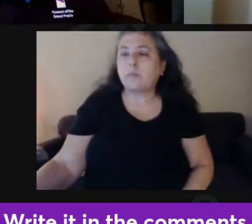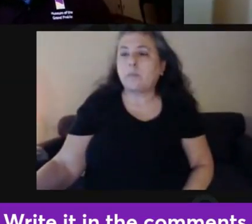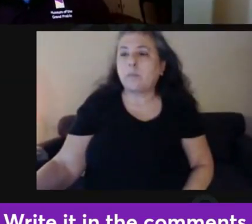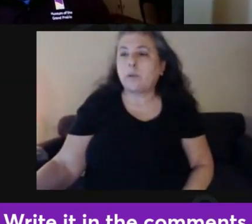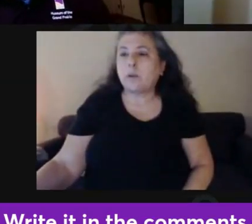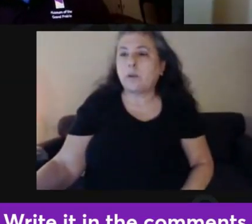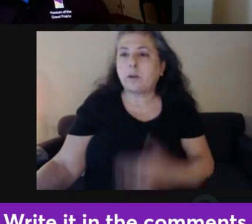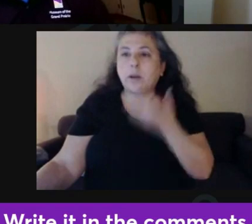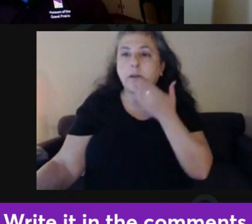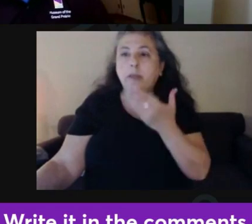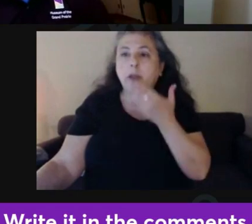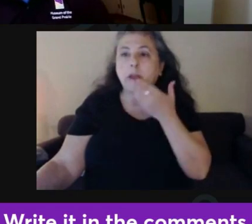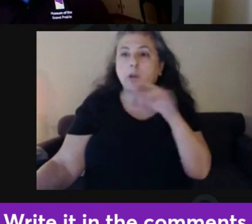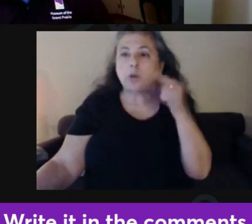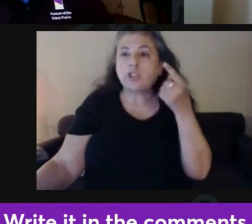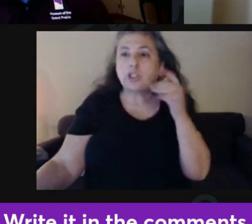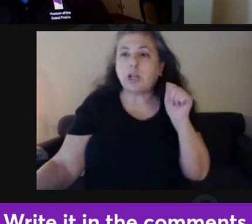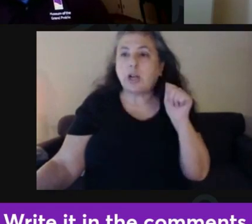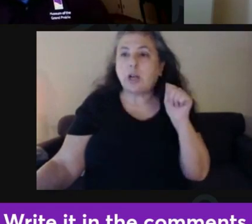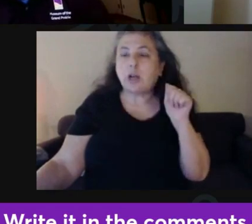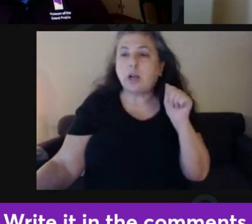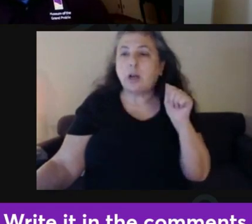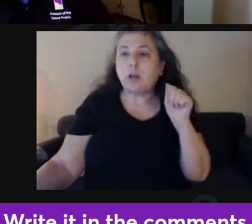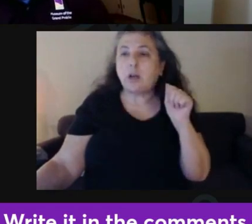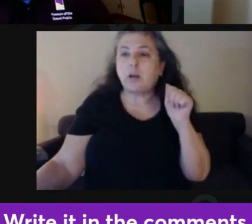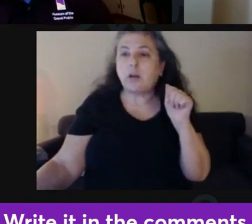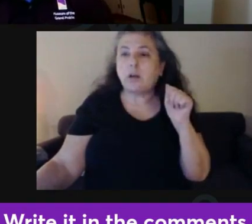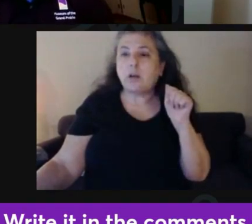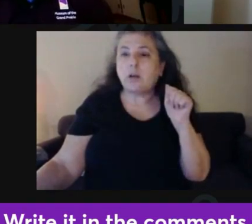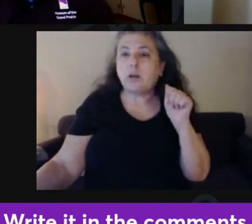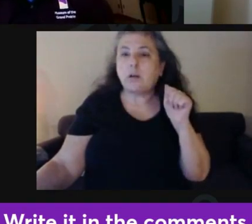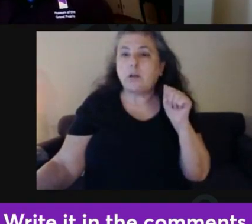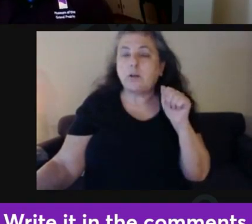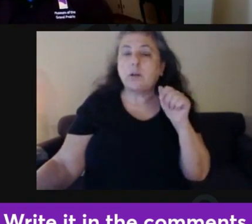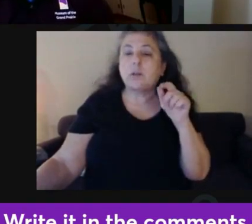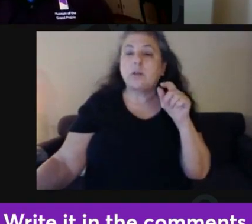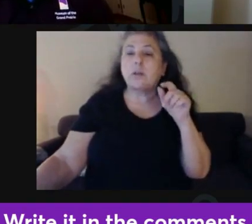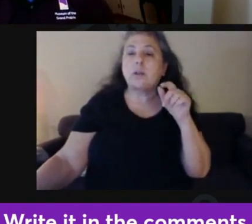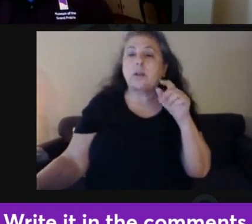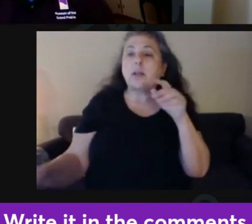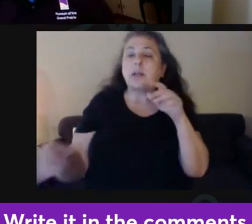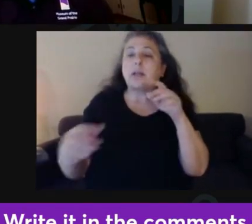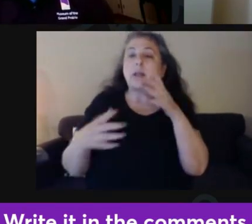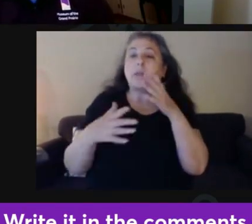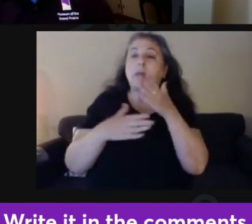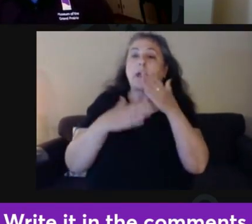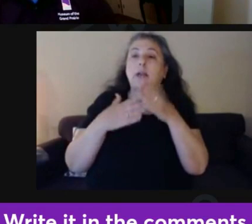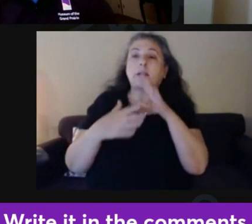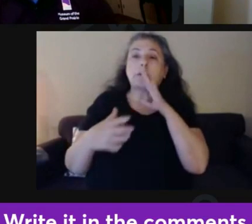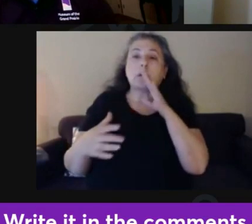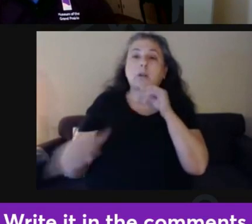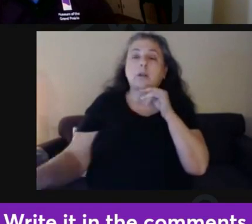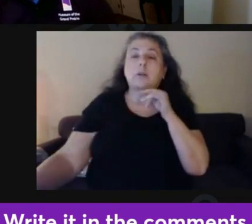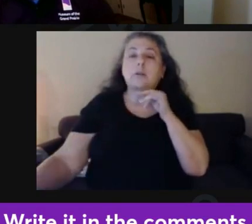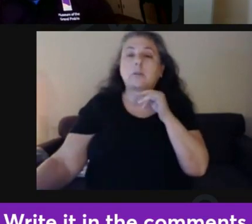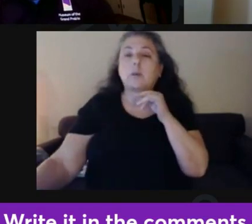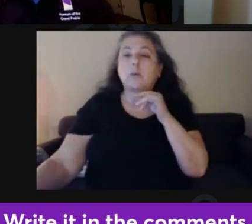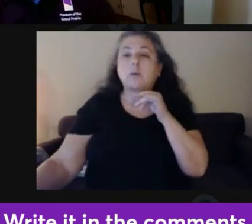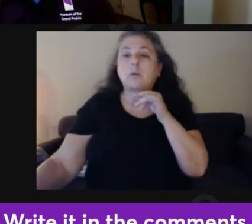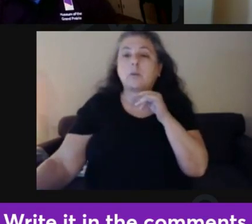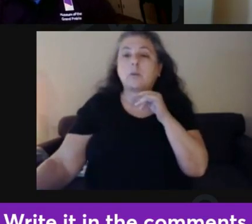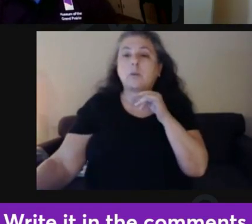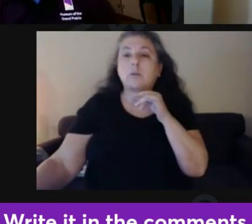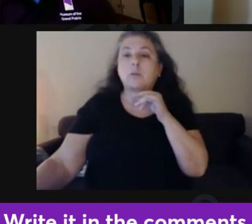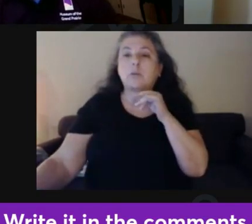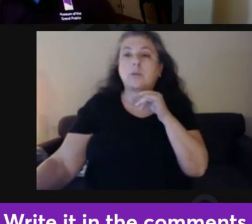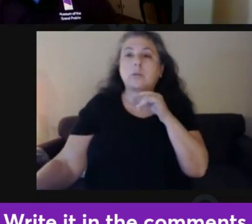Thank you, Gina. Thank you for that presentation, and especially, there at the end and speaking on climate change and